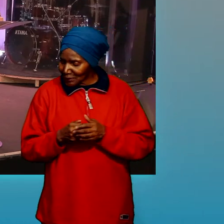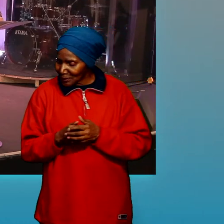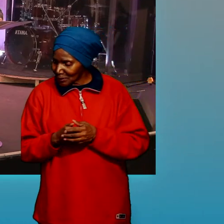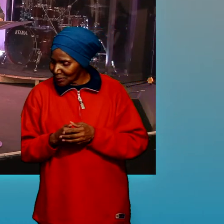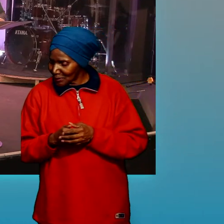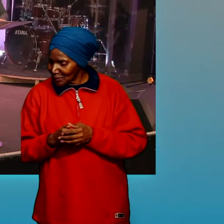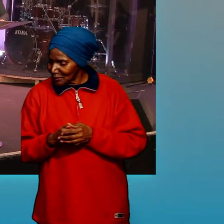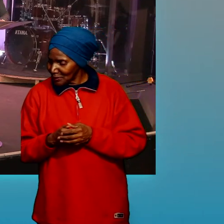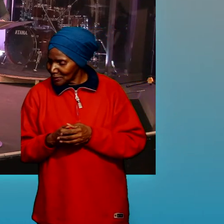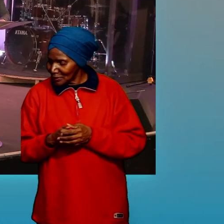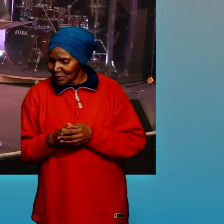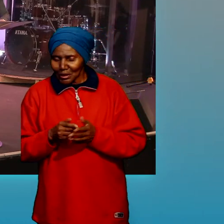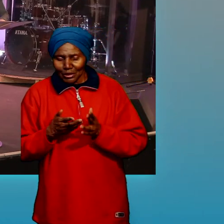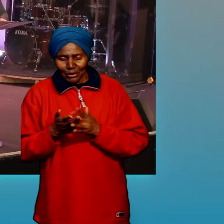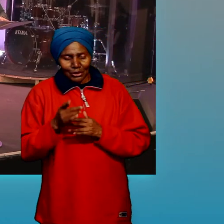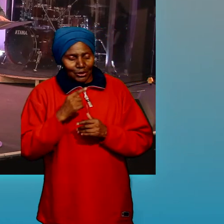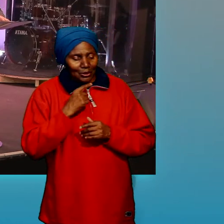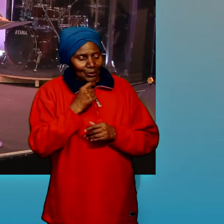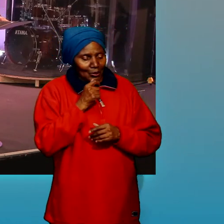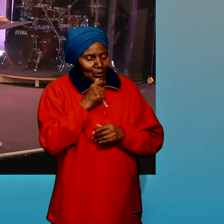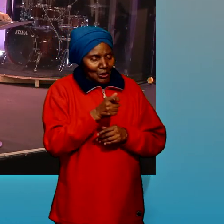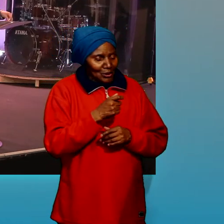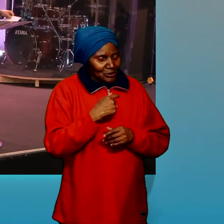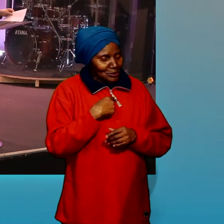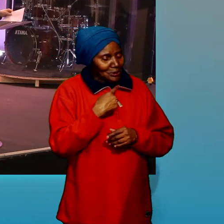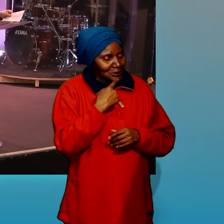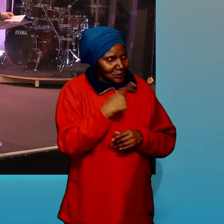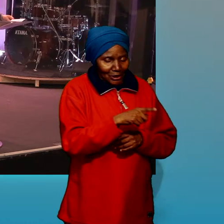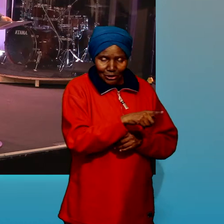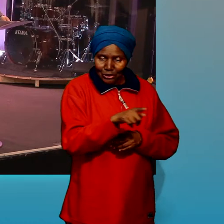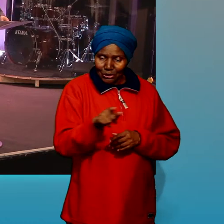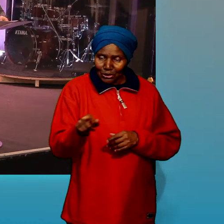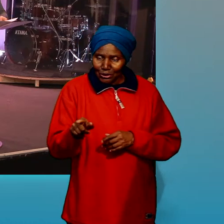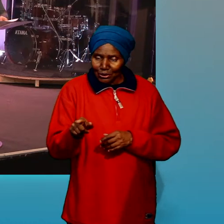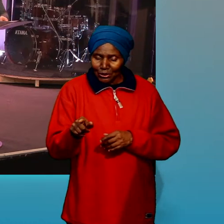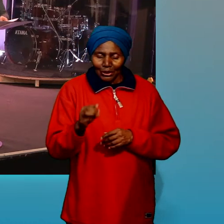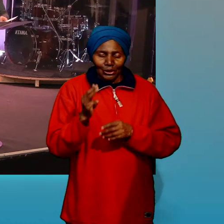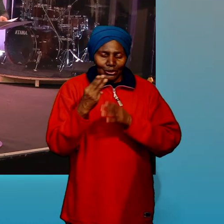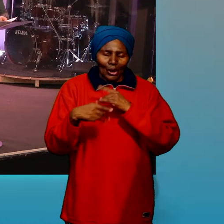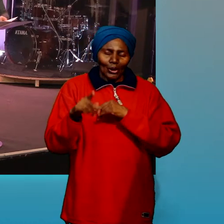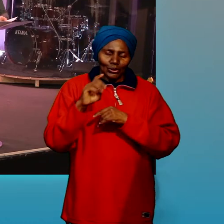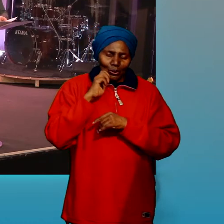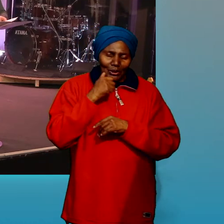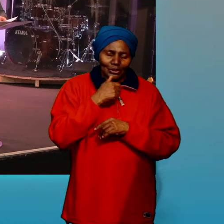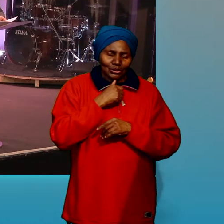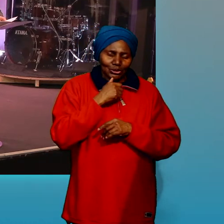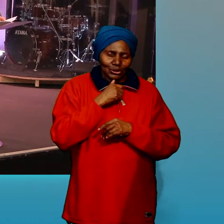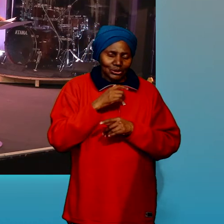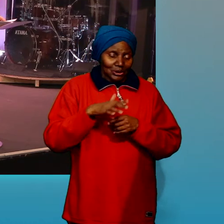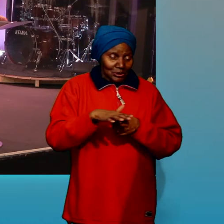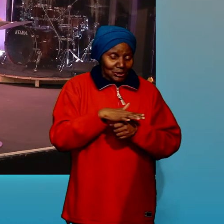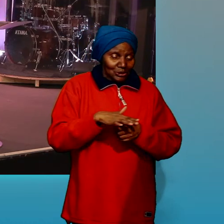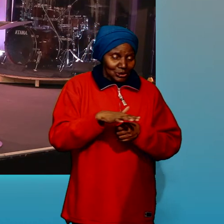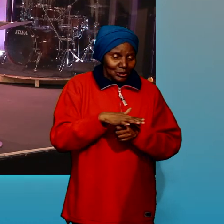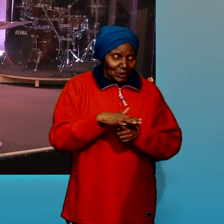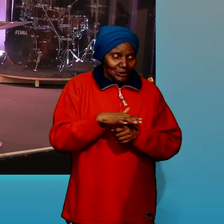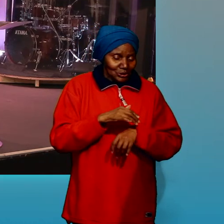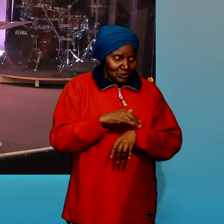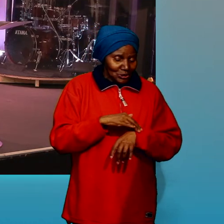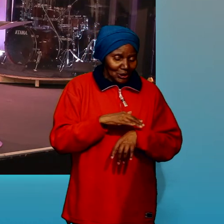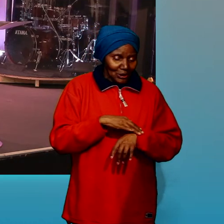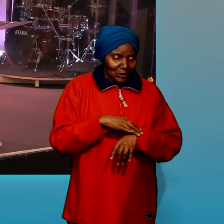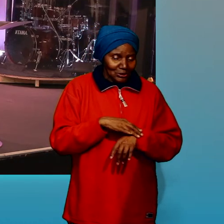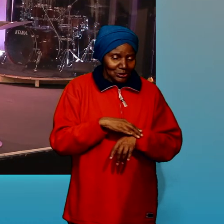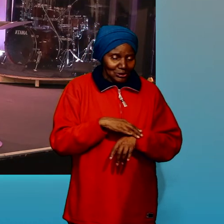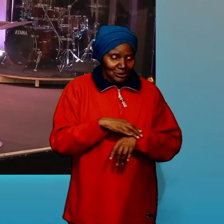has I have spoken to you. God will always use situations and seasons in your daily walk to bring you